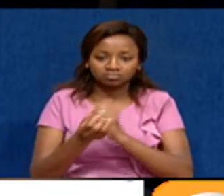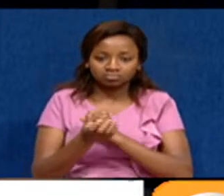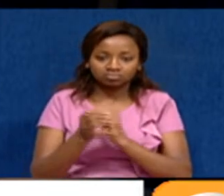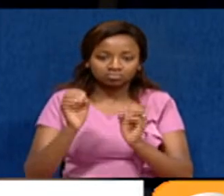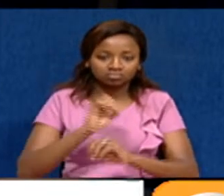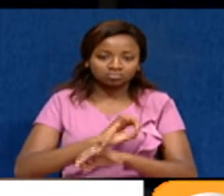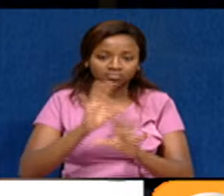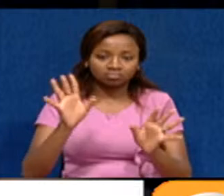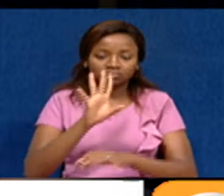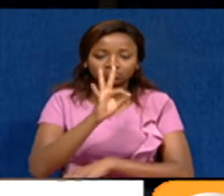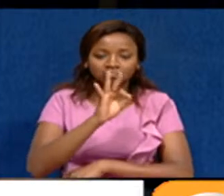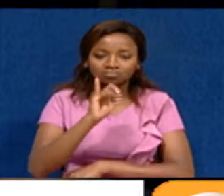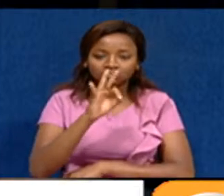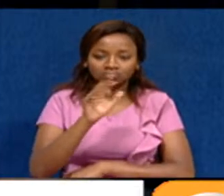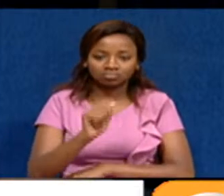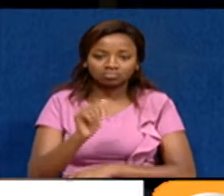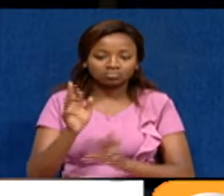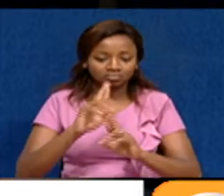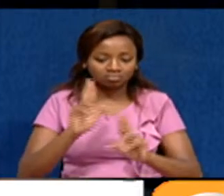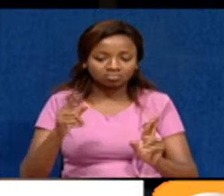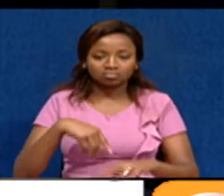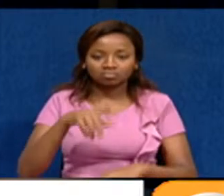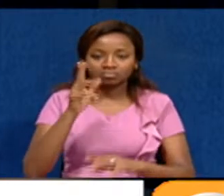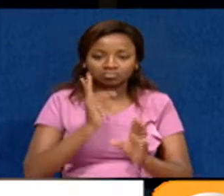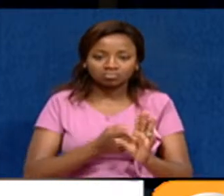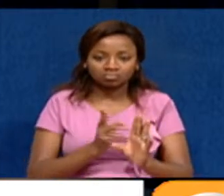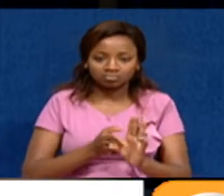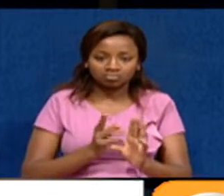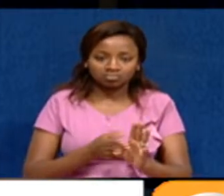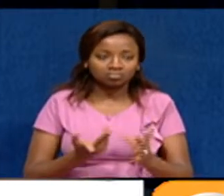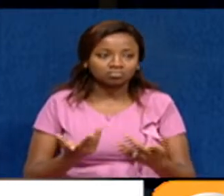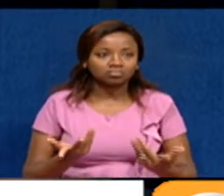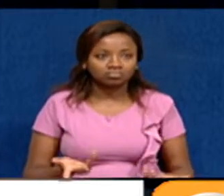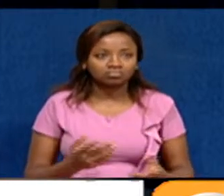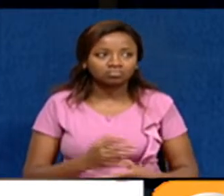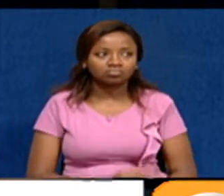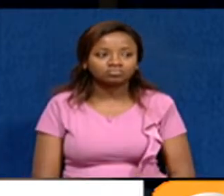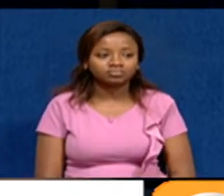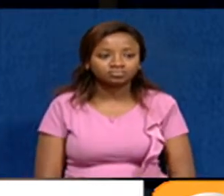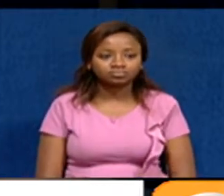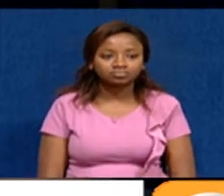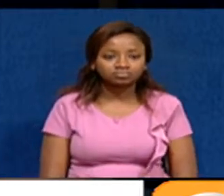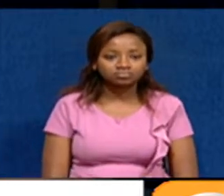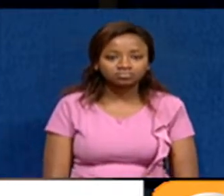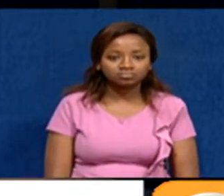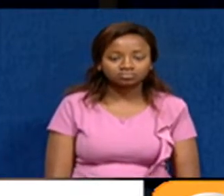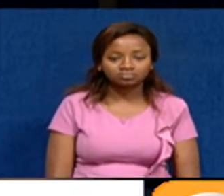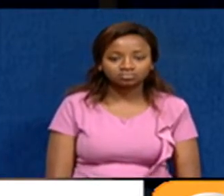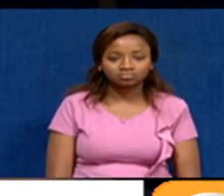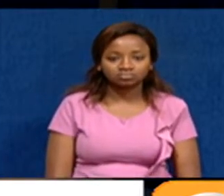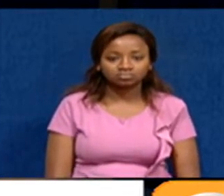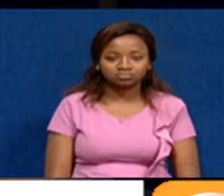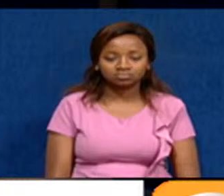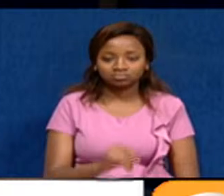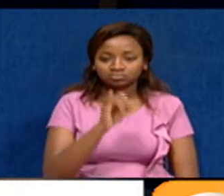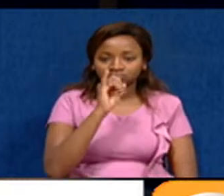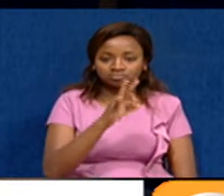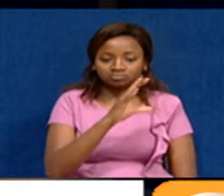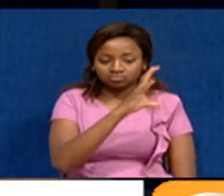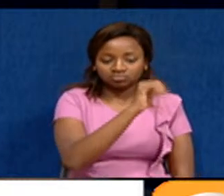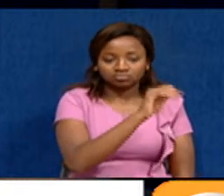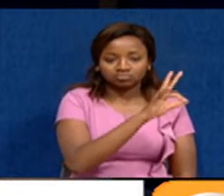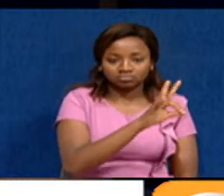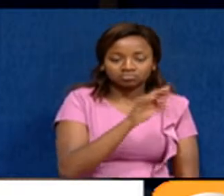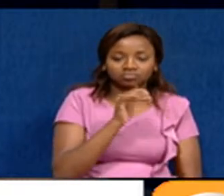and participate, and it is vice versa. And therefore, if CAF wrote to the association,